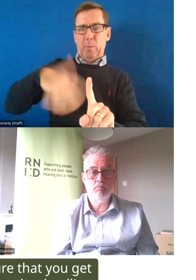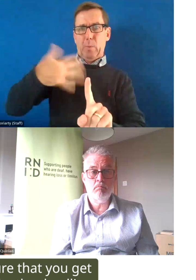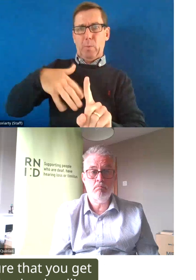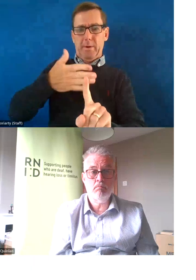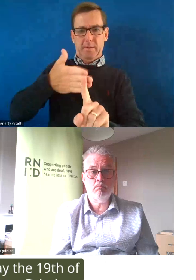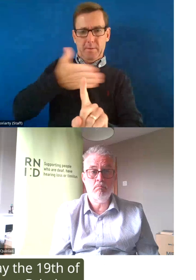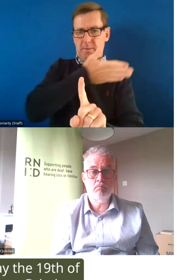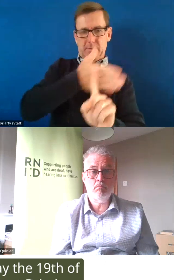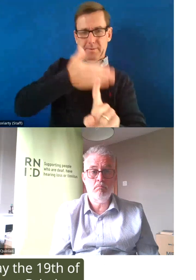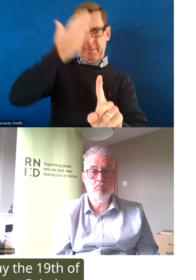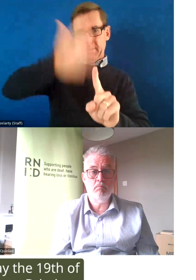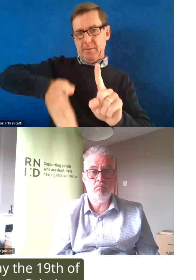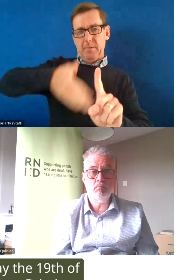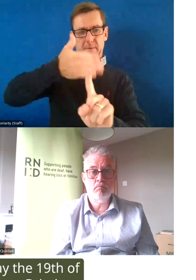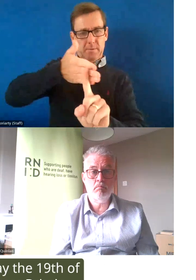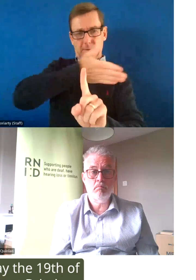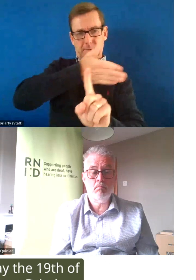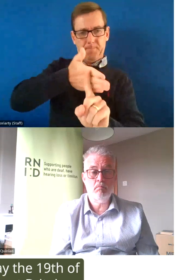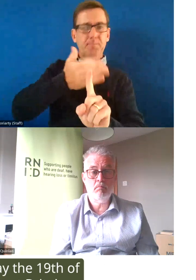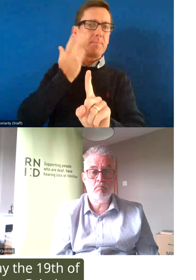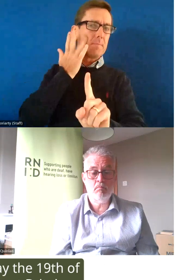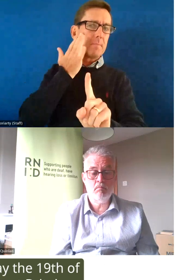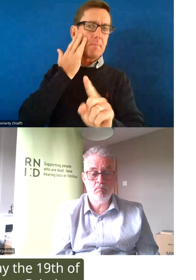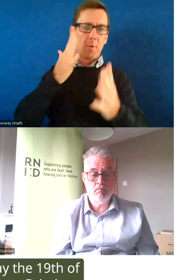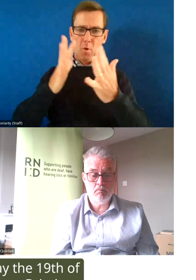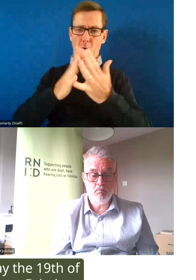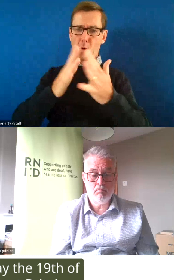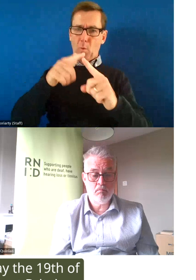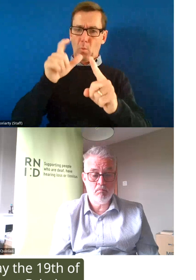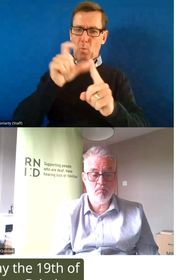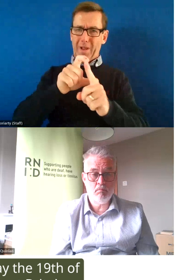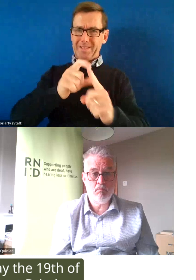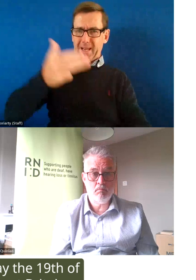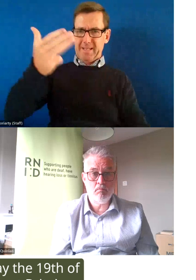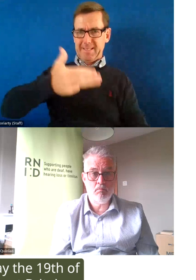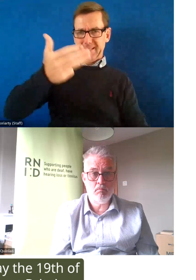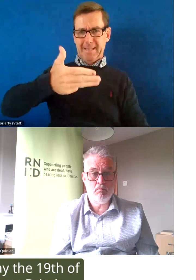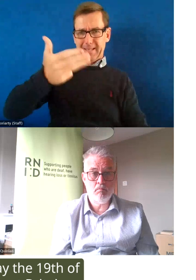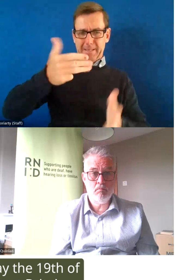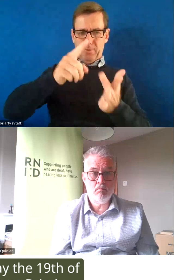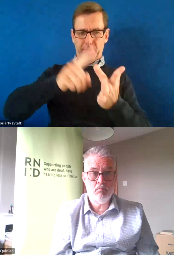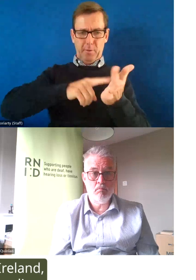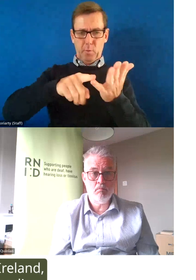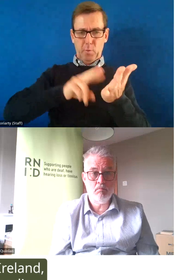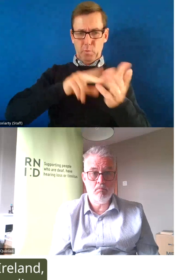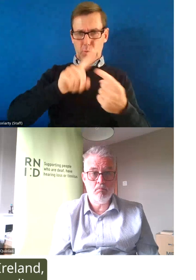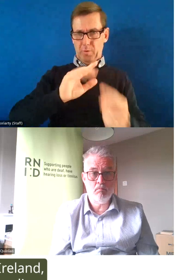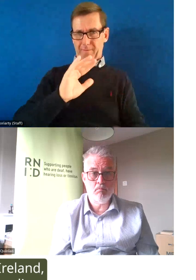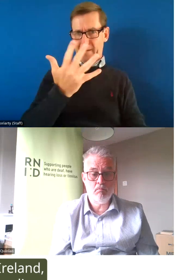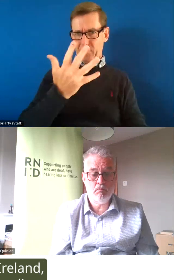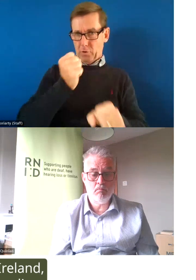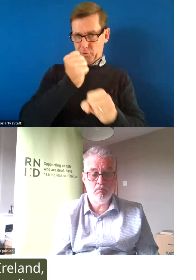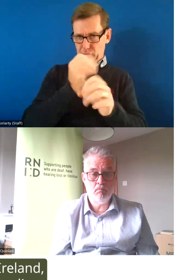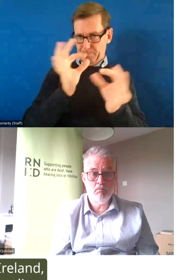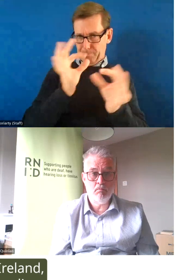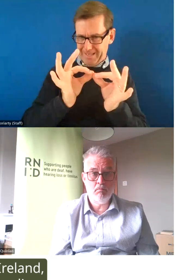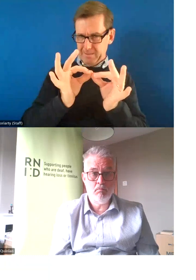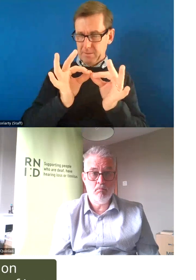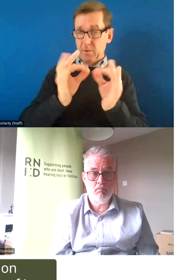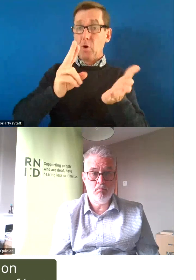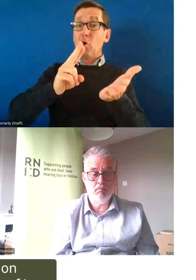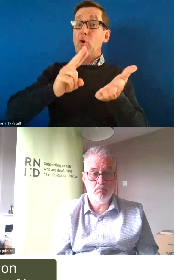by the deadline, which is Wednesday, the 19th of June at 5 p.m. in Great Britain. In Northern Ireland, it's actually